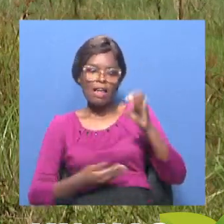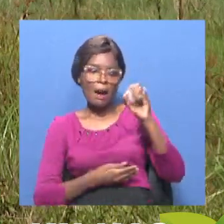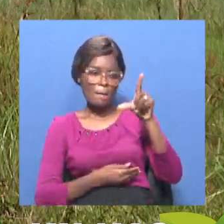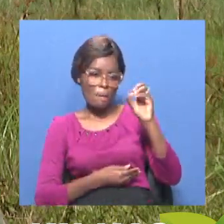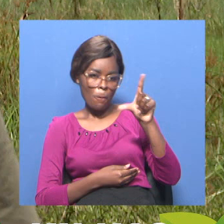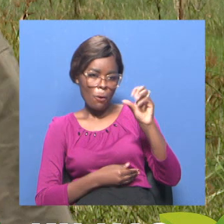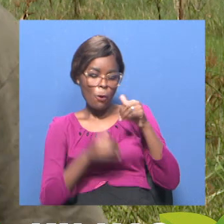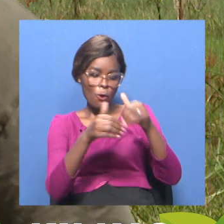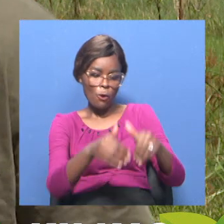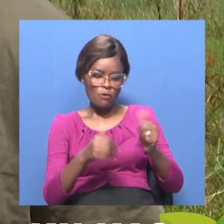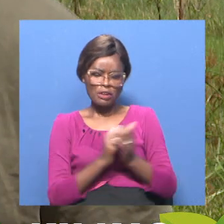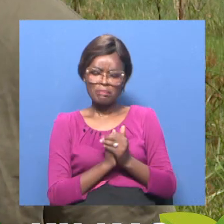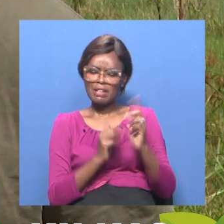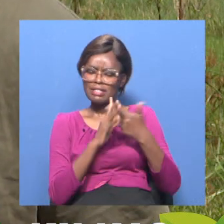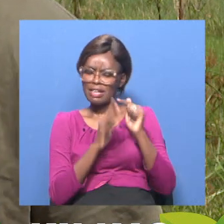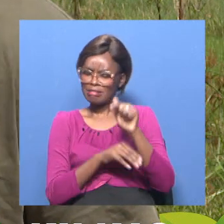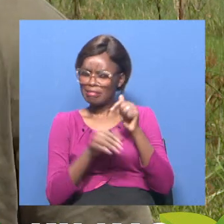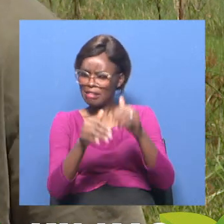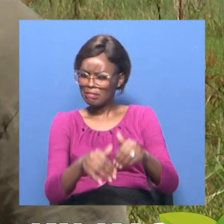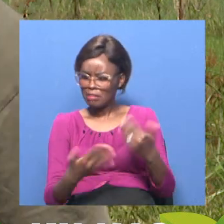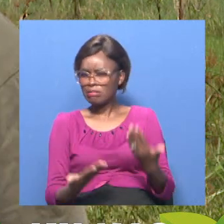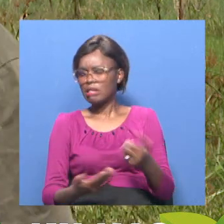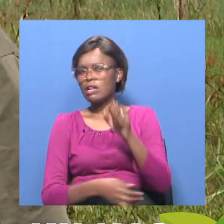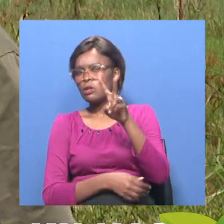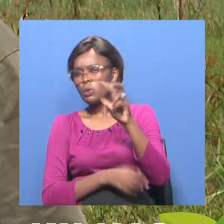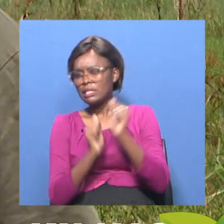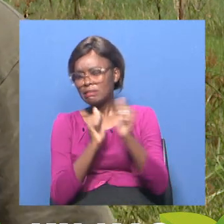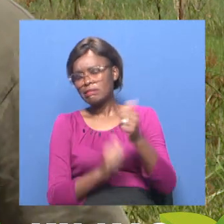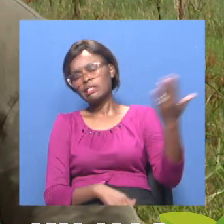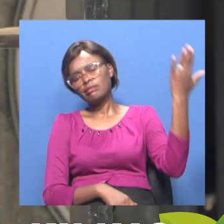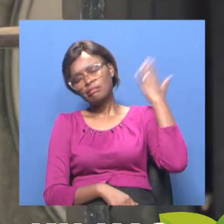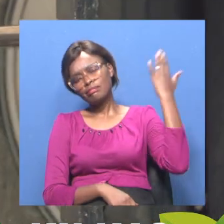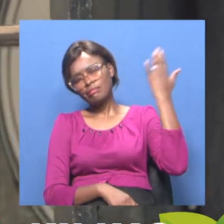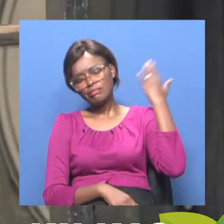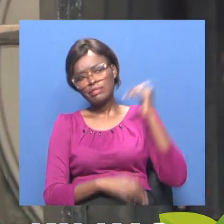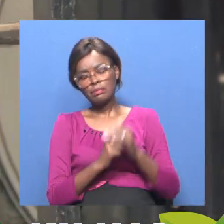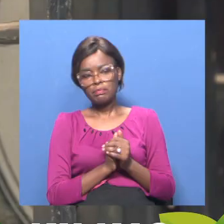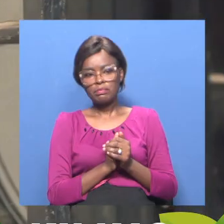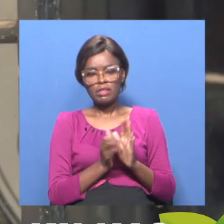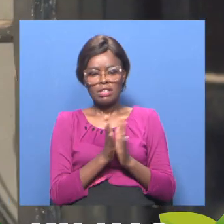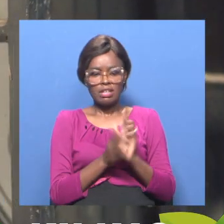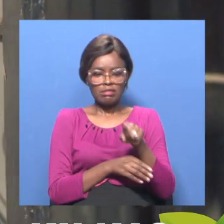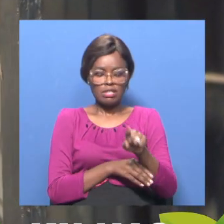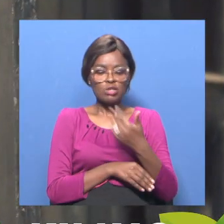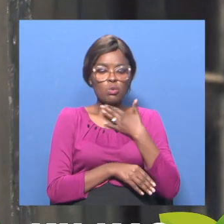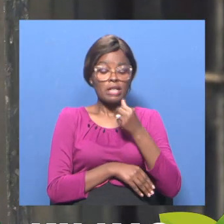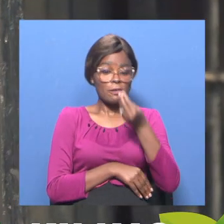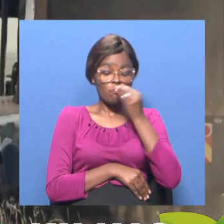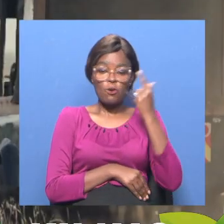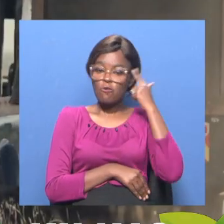We started farming here around about 2015 with the premise to supply the